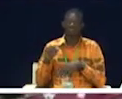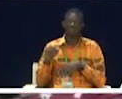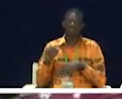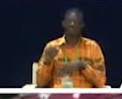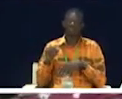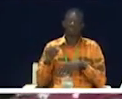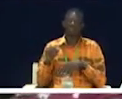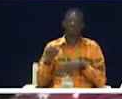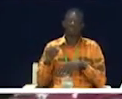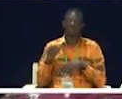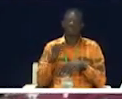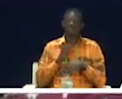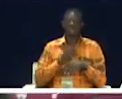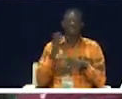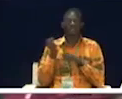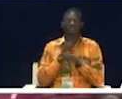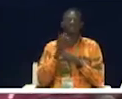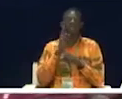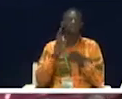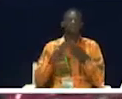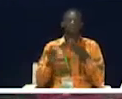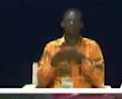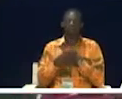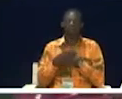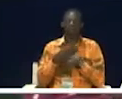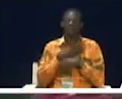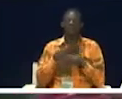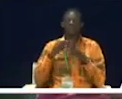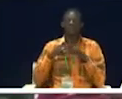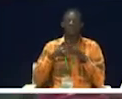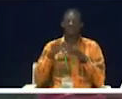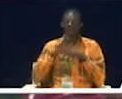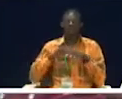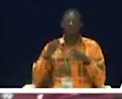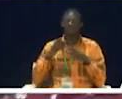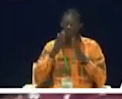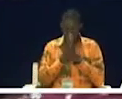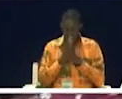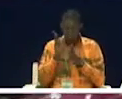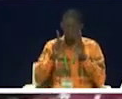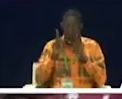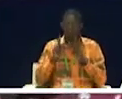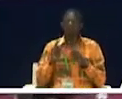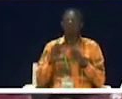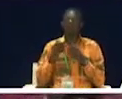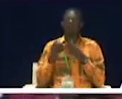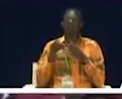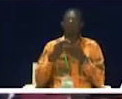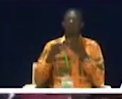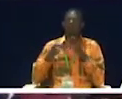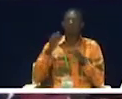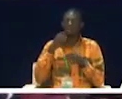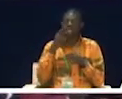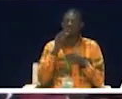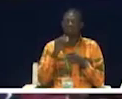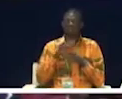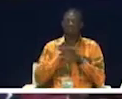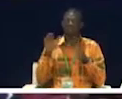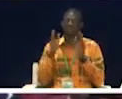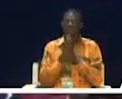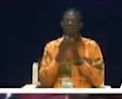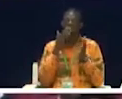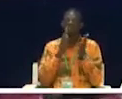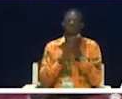took her to the office. And before I got there, the prayer where they were praying. Before I got there, the Holy Ghost told me, he said, don't pray.